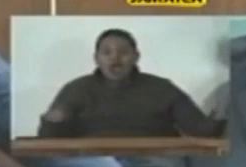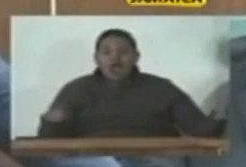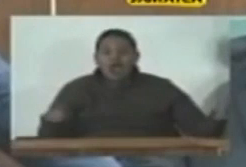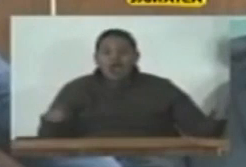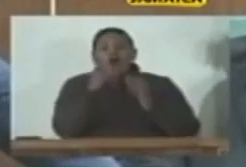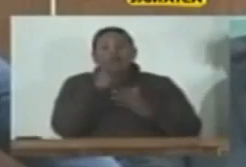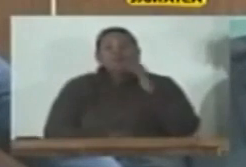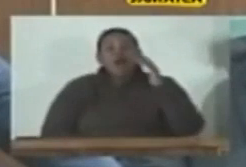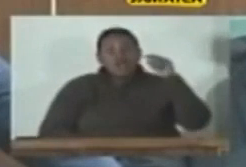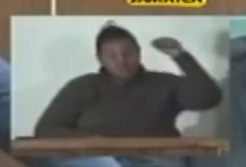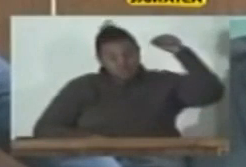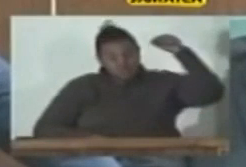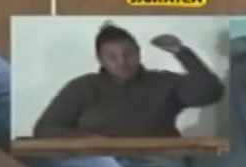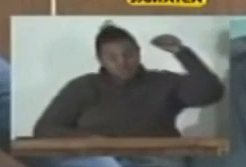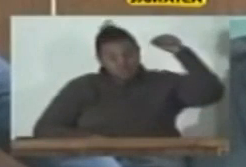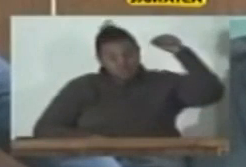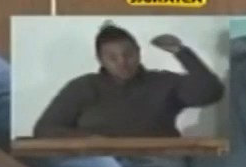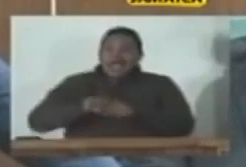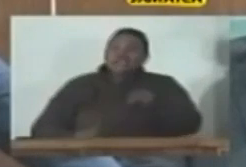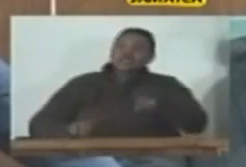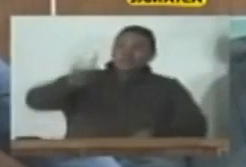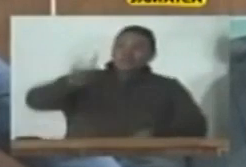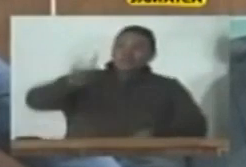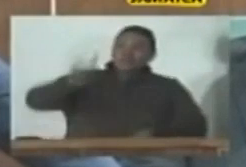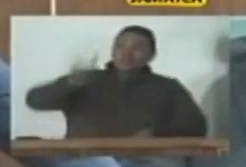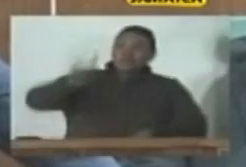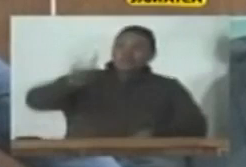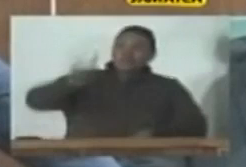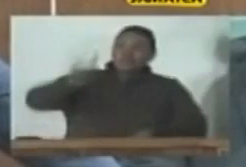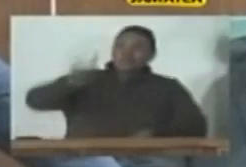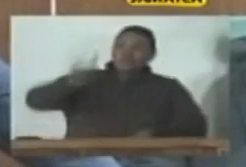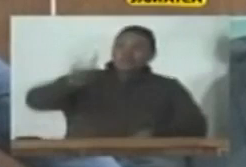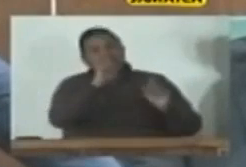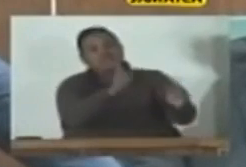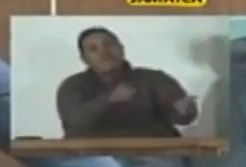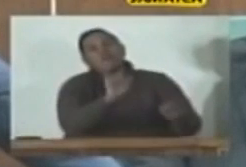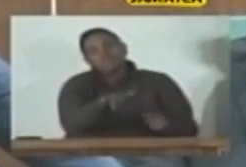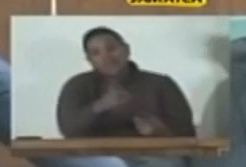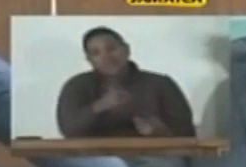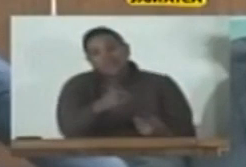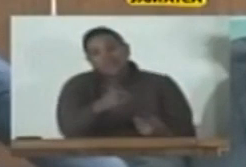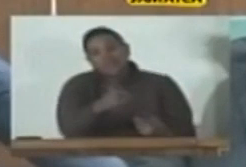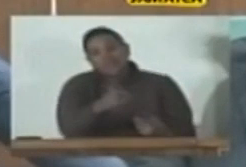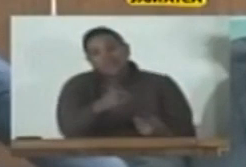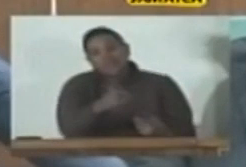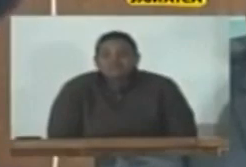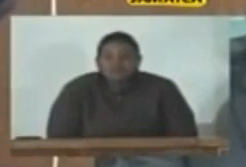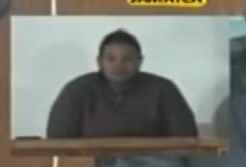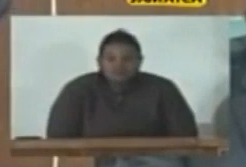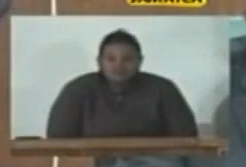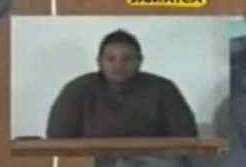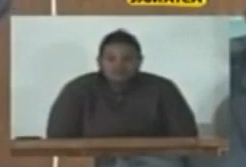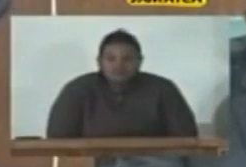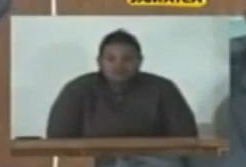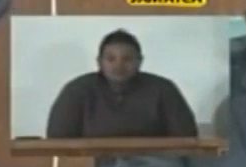Speaker. Again, Mr. Speaker, That's not fair to the